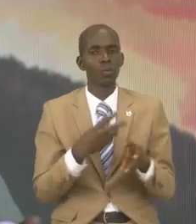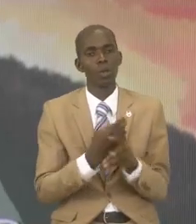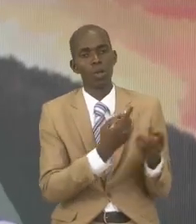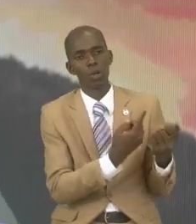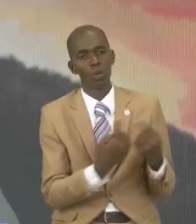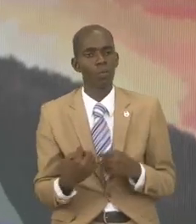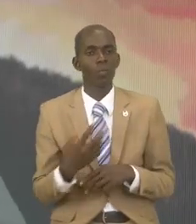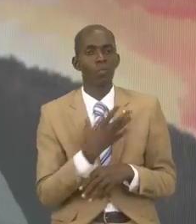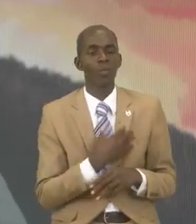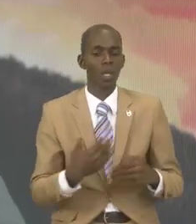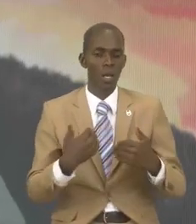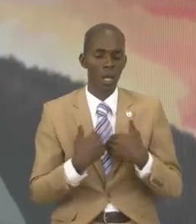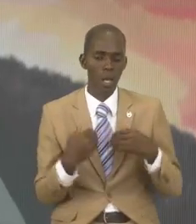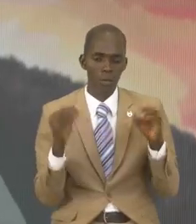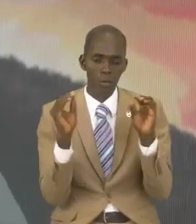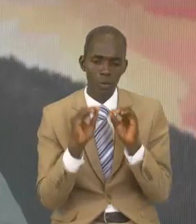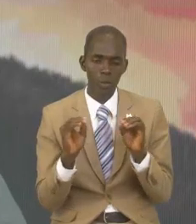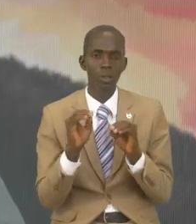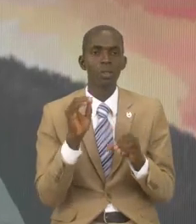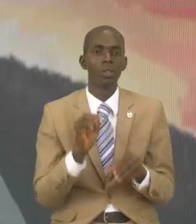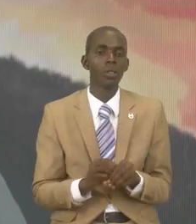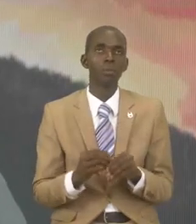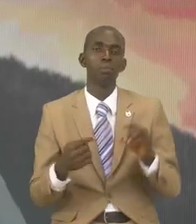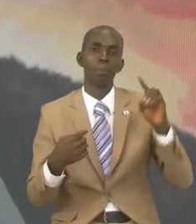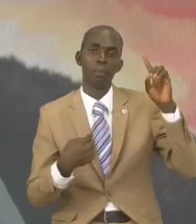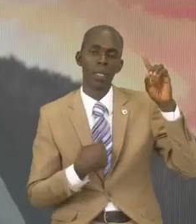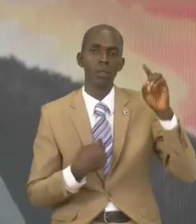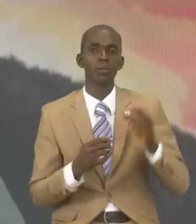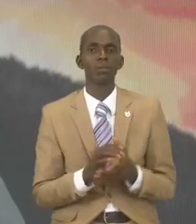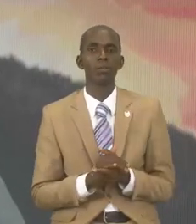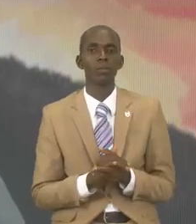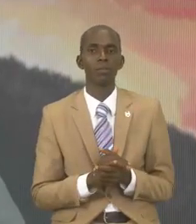and has nothing in me.